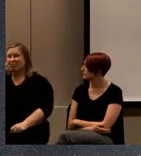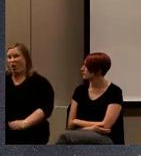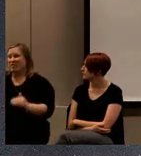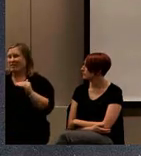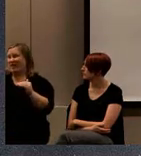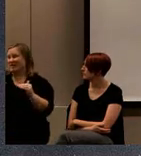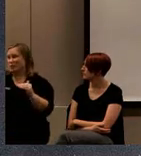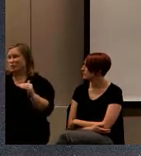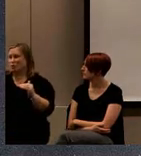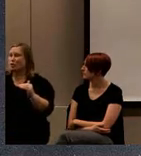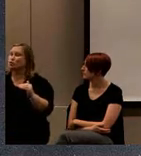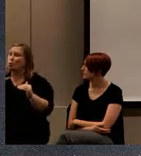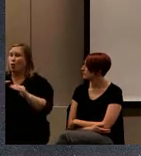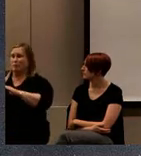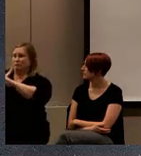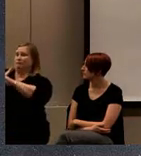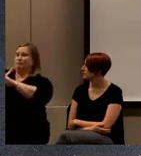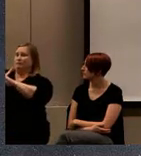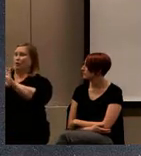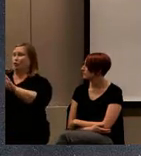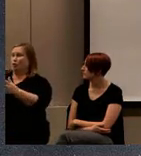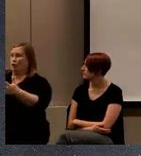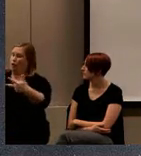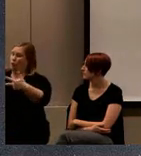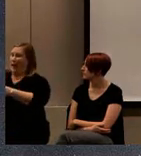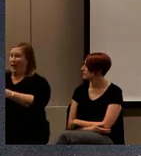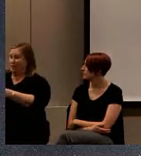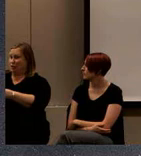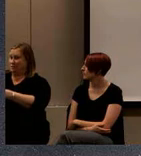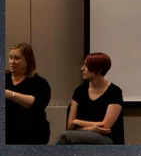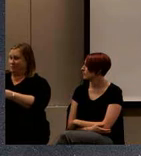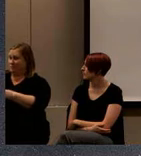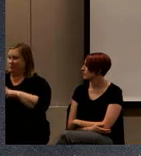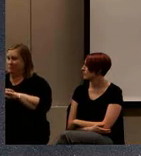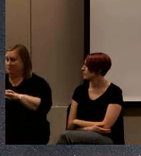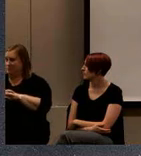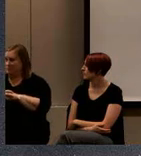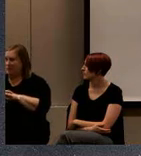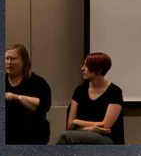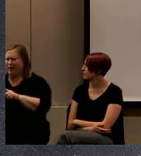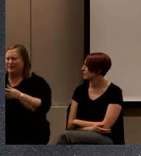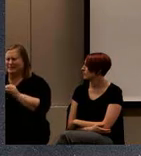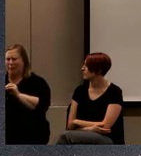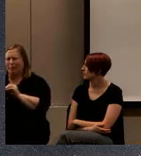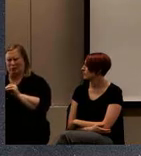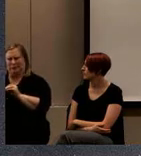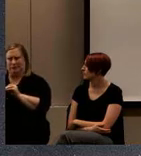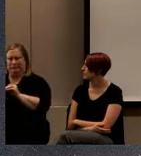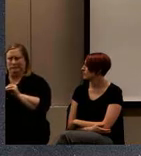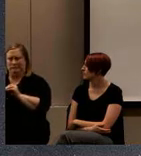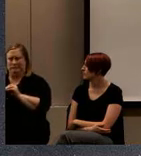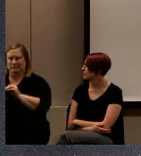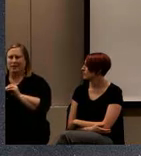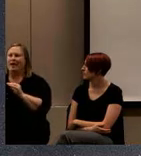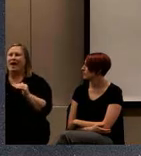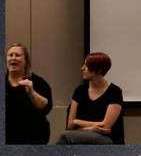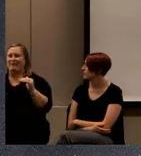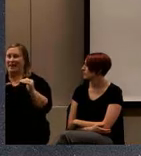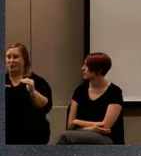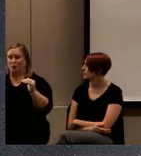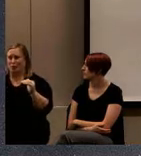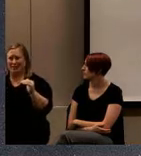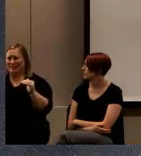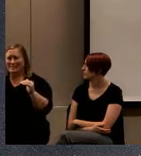control would prevent a crash. And that's the number that's disturbing for us, because advanced cruise control does